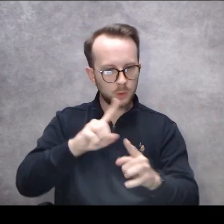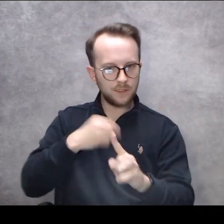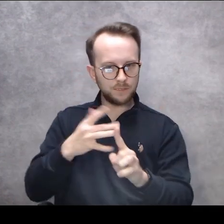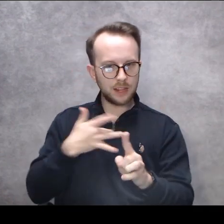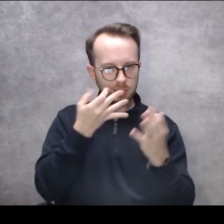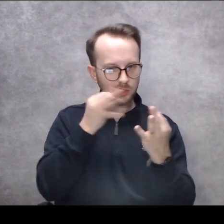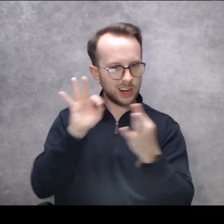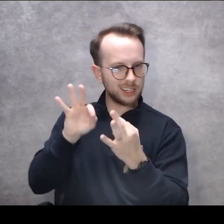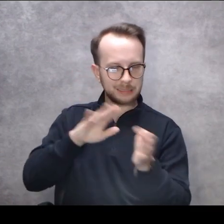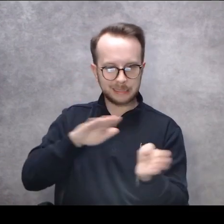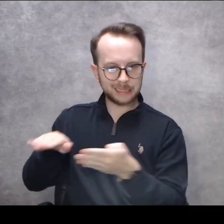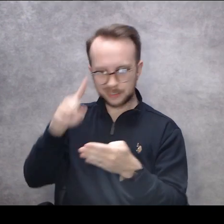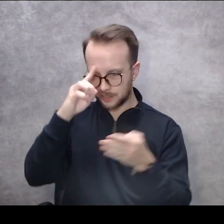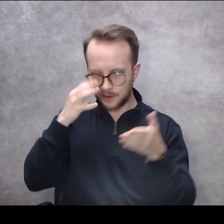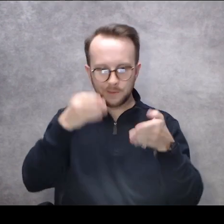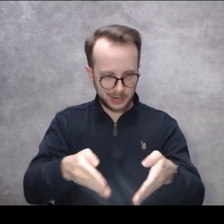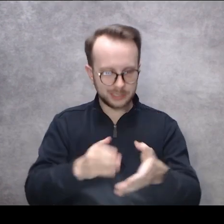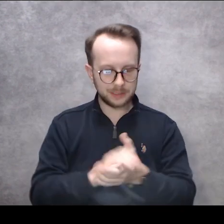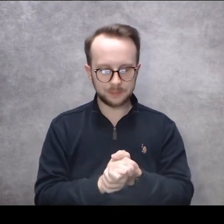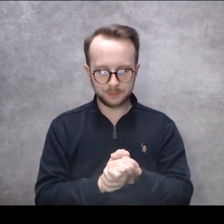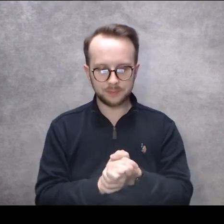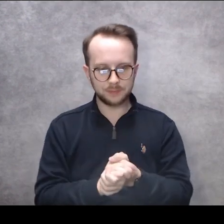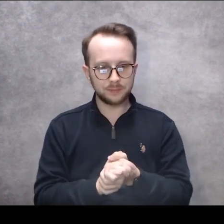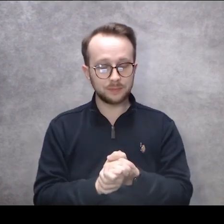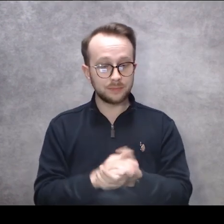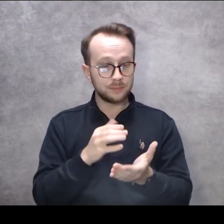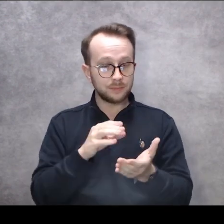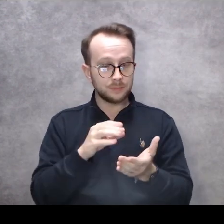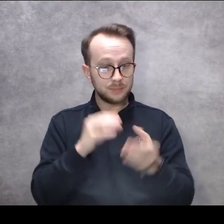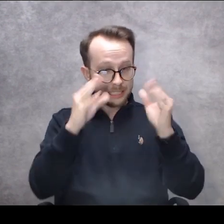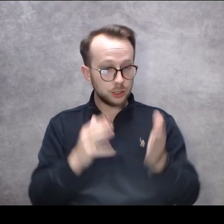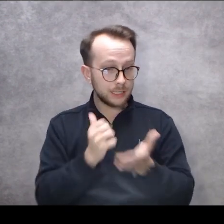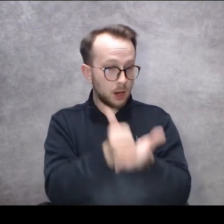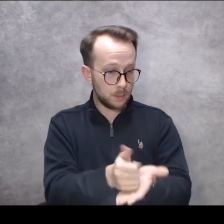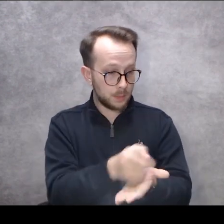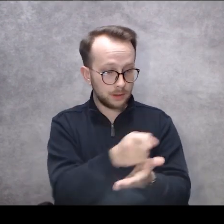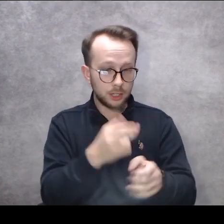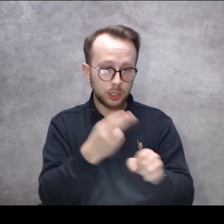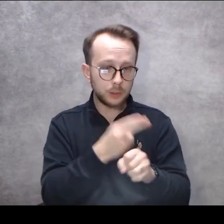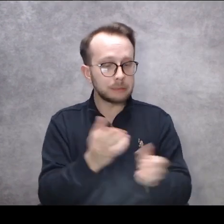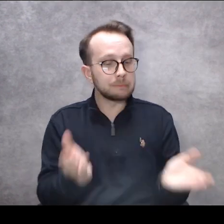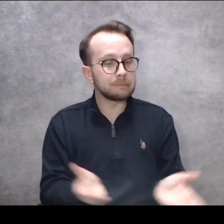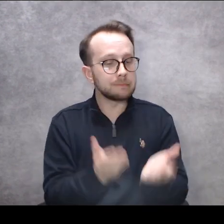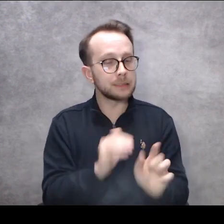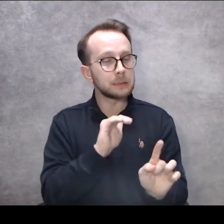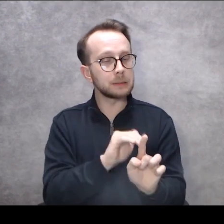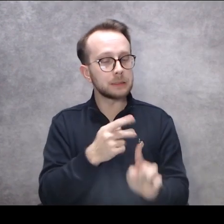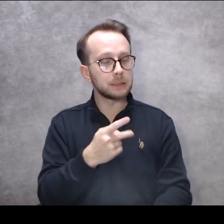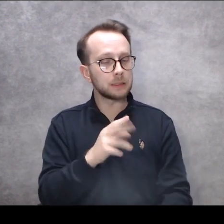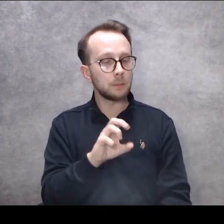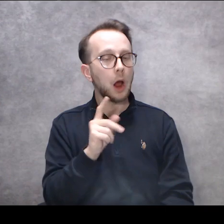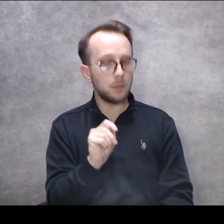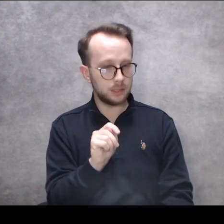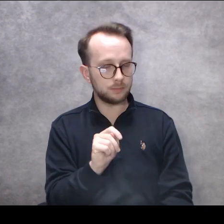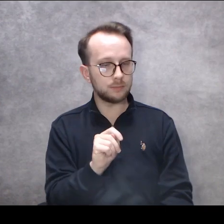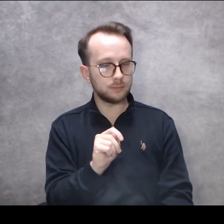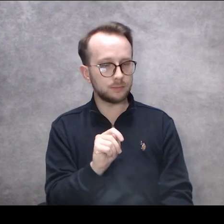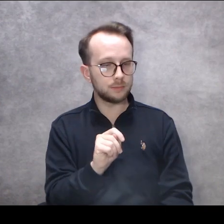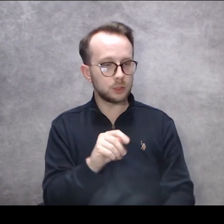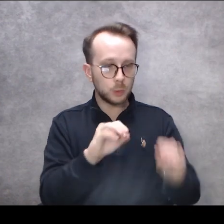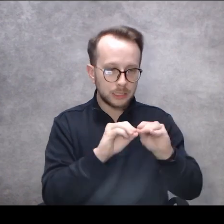distractions. Teachers can help students by using and encouraging prompts to explicitly formulate or